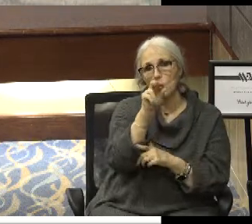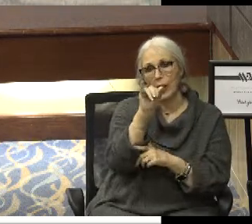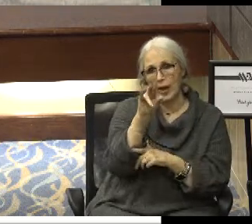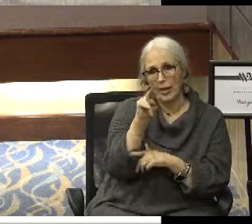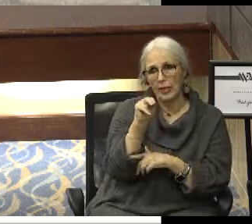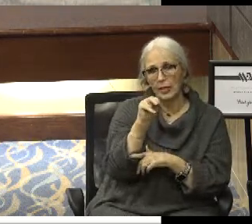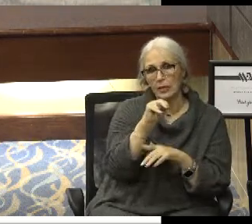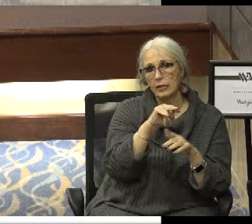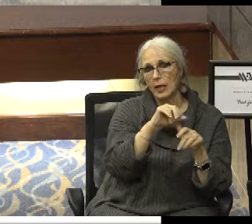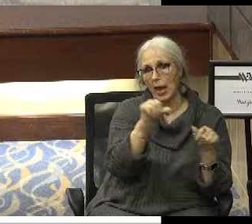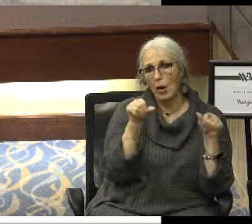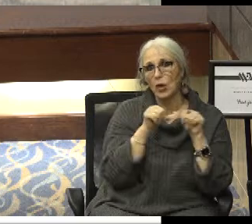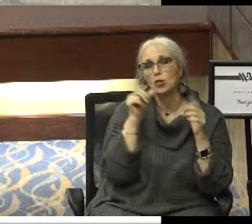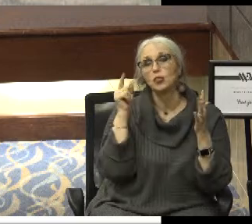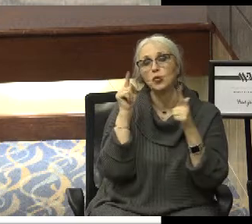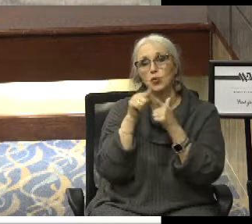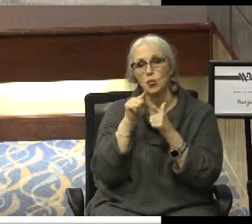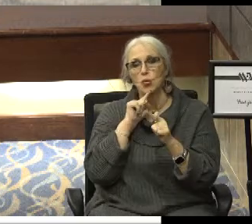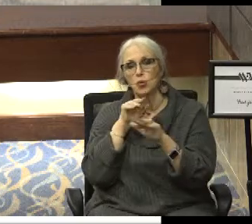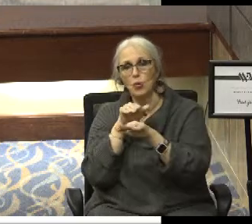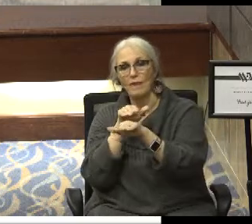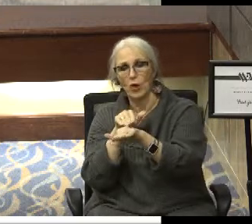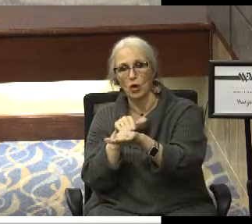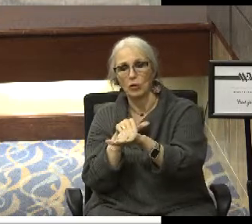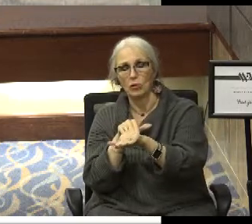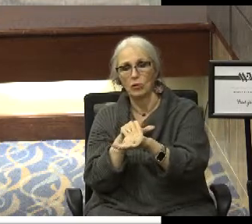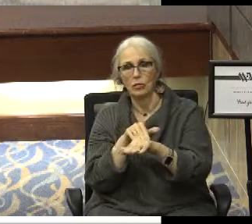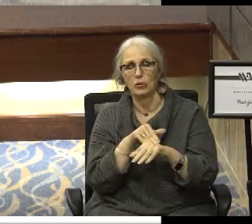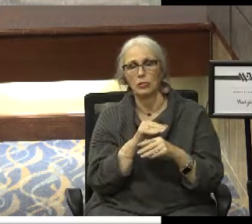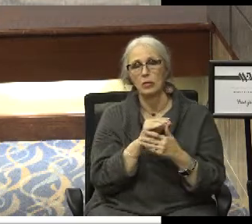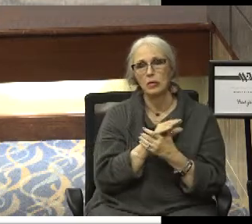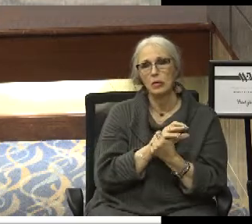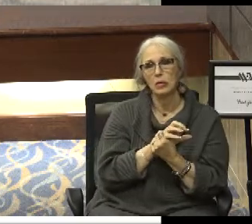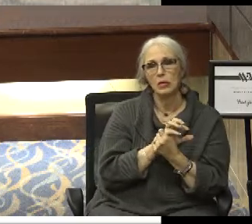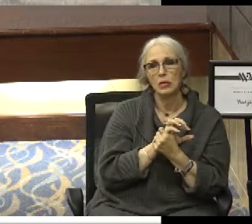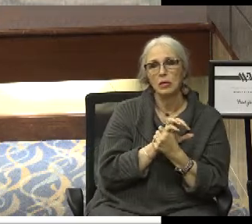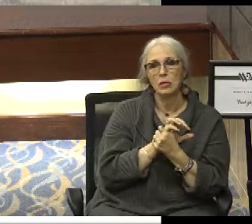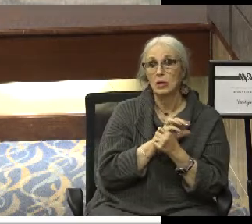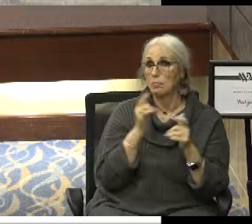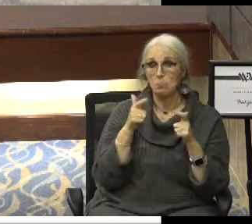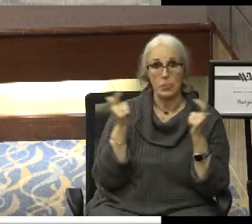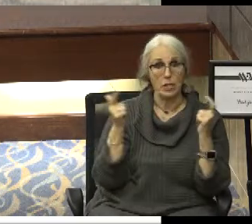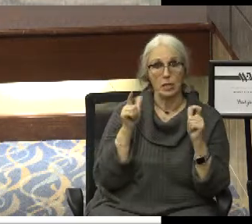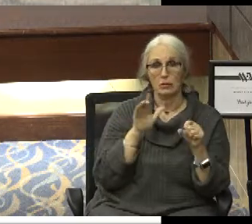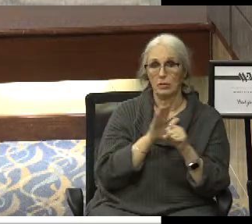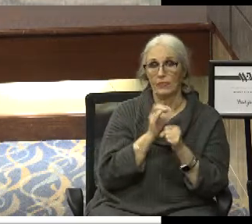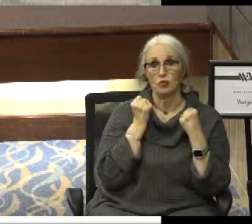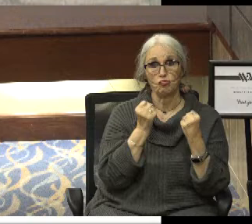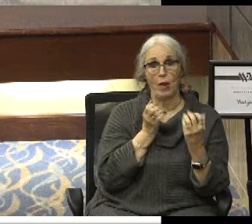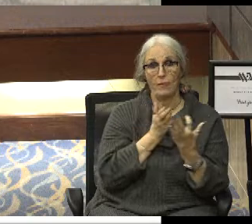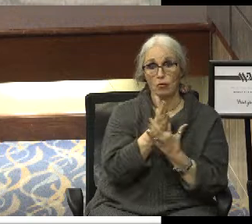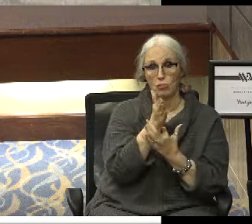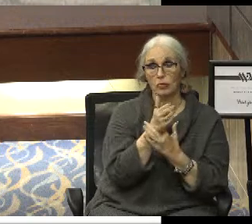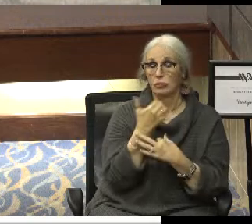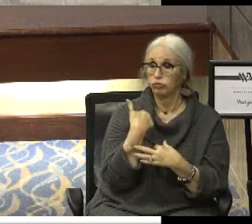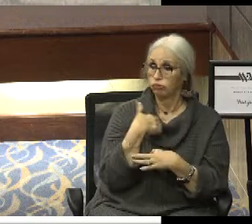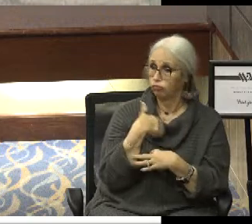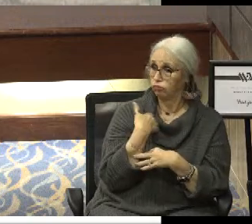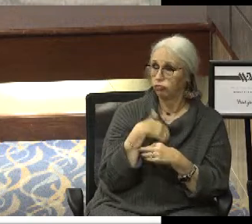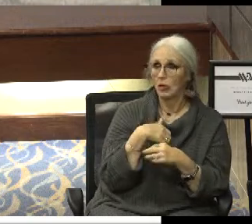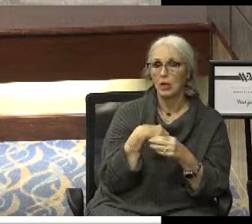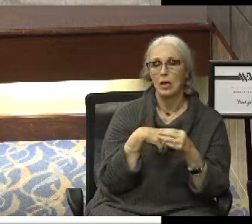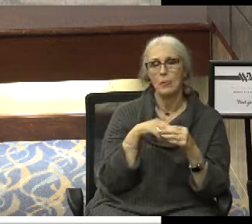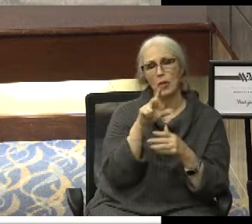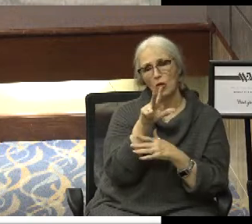area into the river. And those 9x9 boxes, they're big enough to drive a car through. They're pretty remarkable. They're